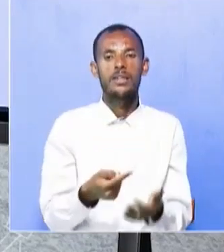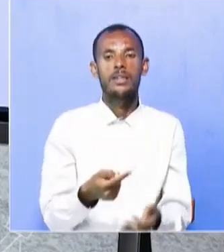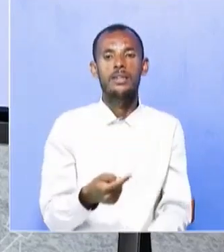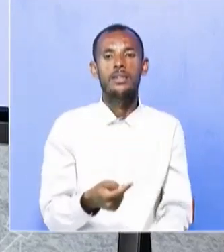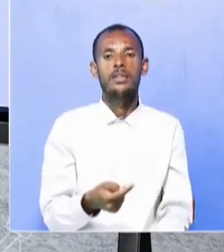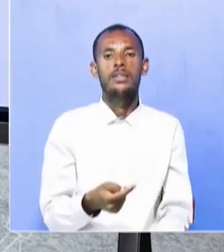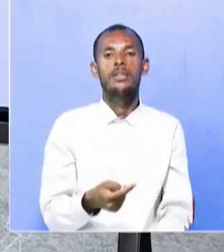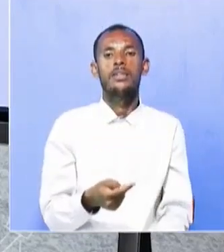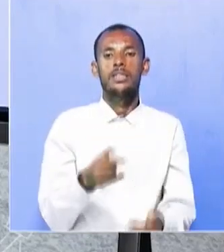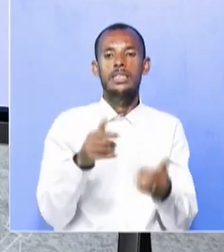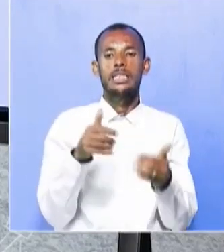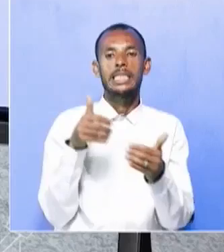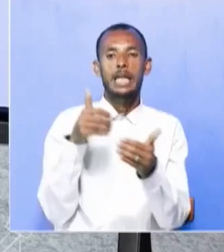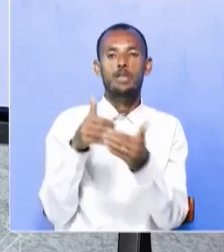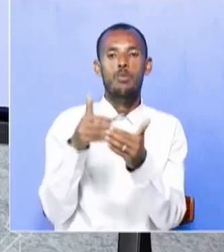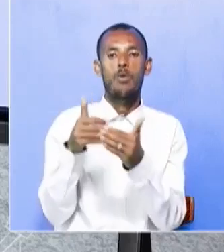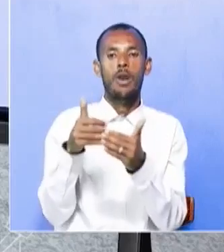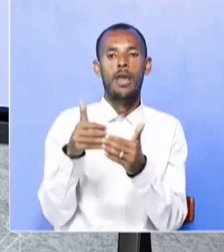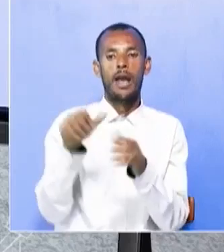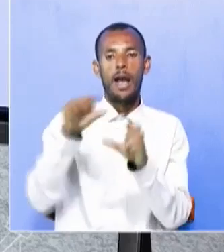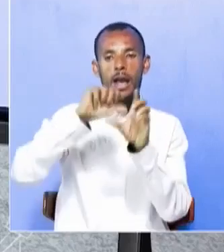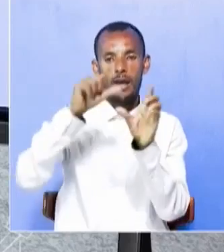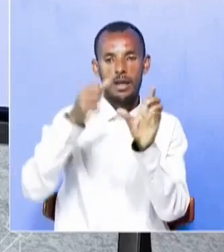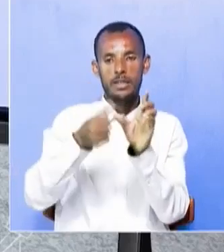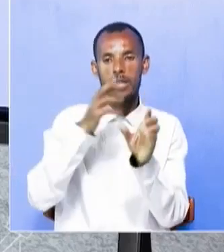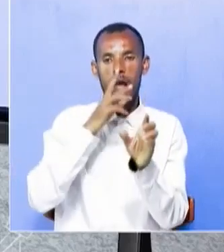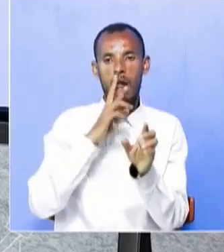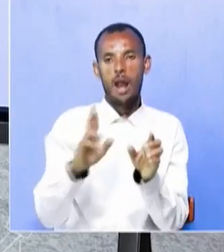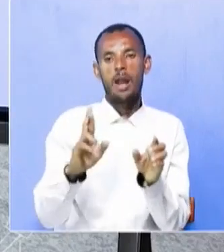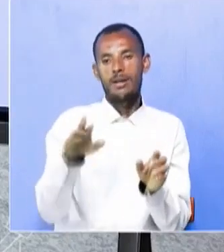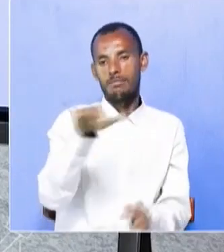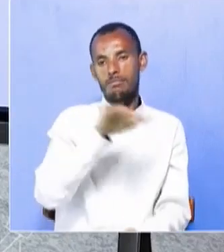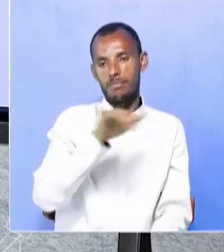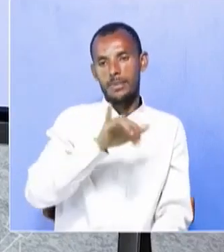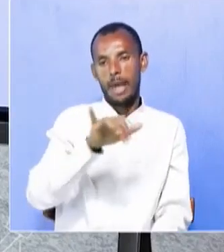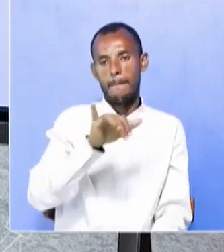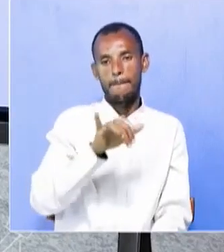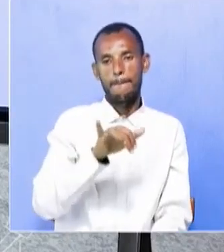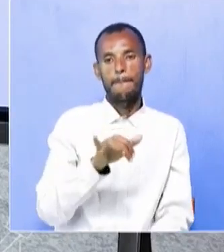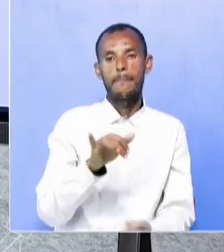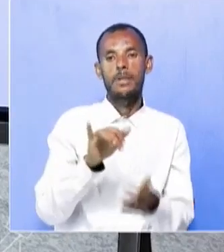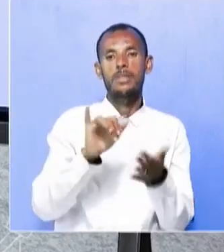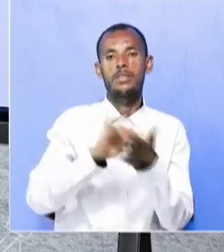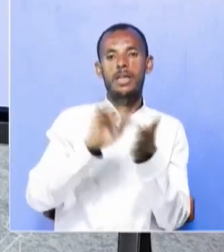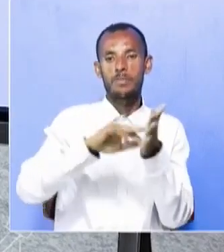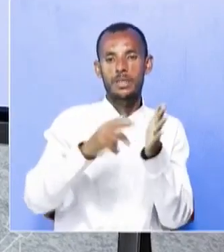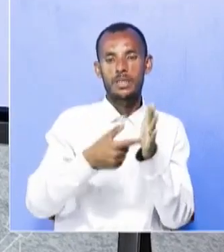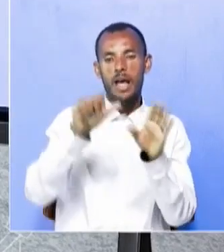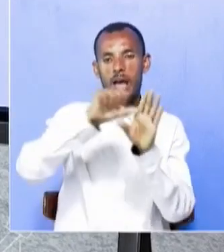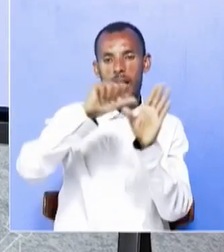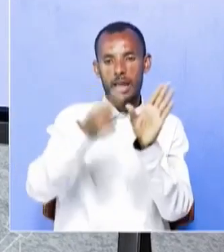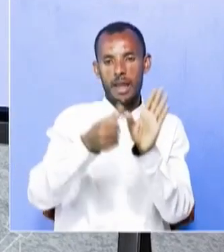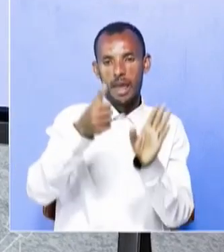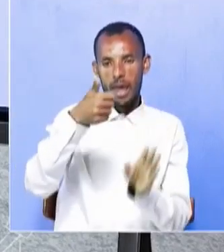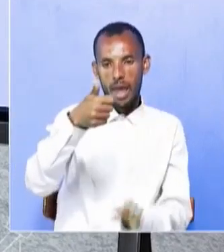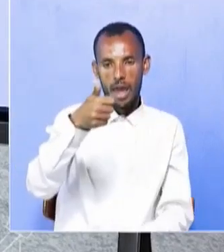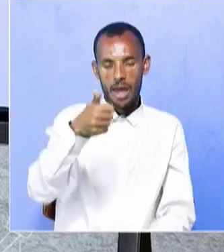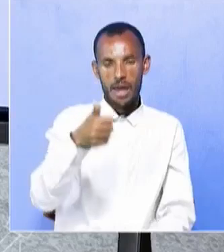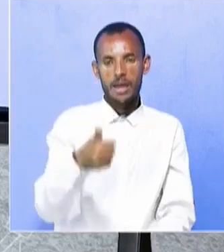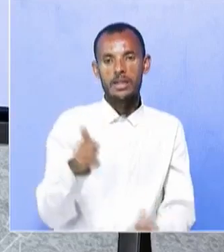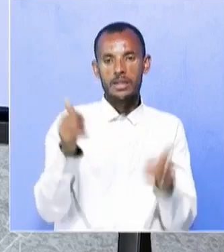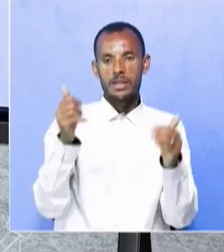the corresponding angles are the same. That means angle A